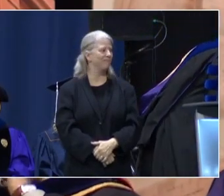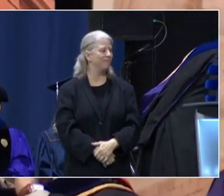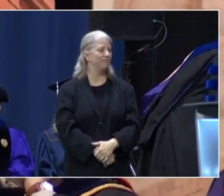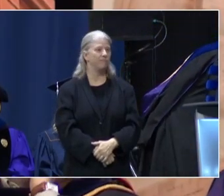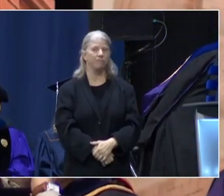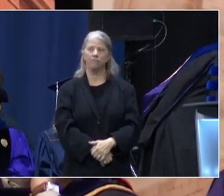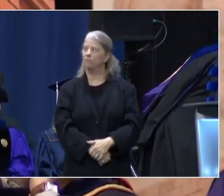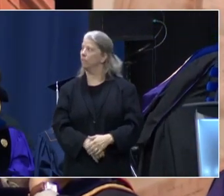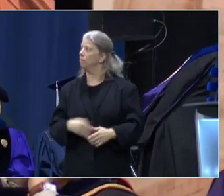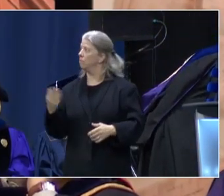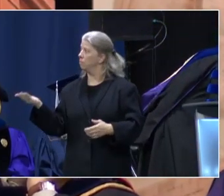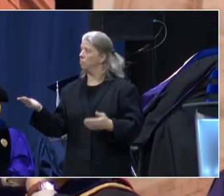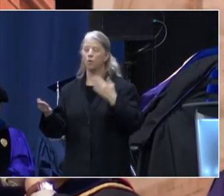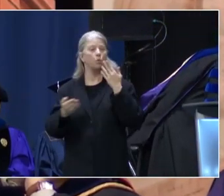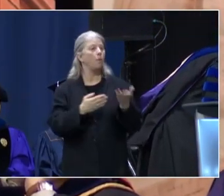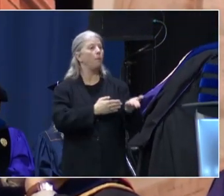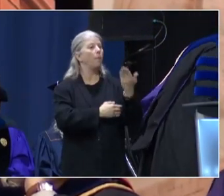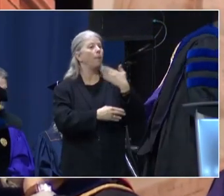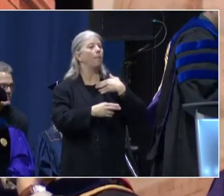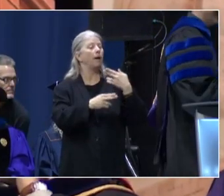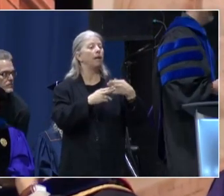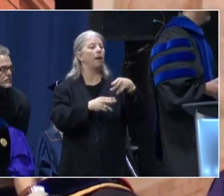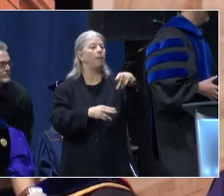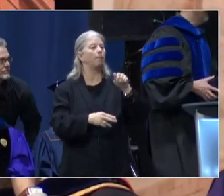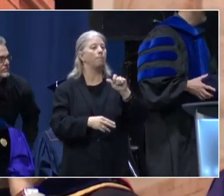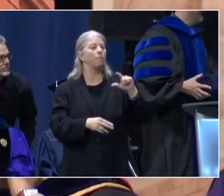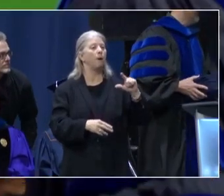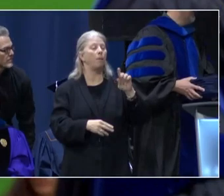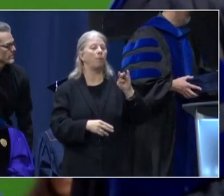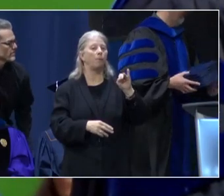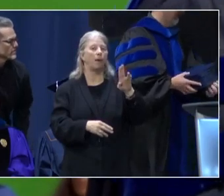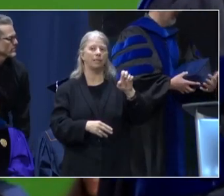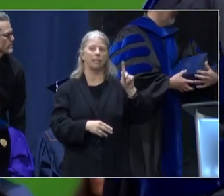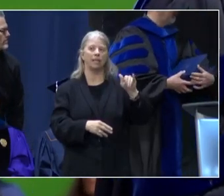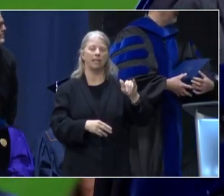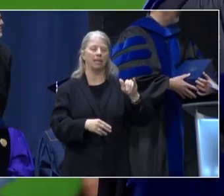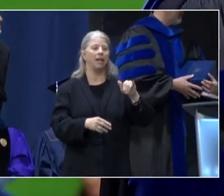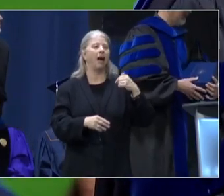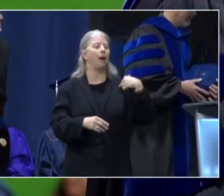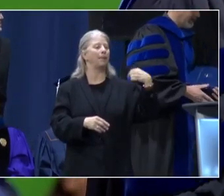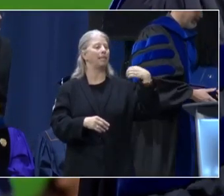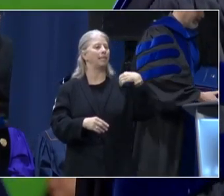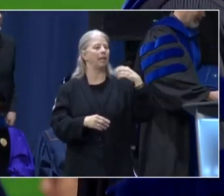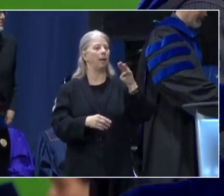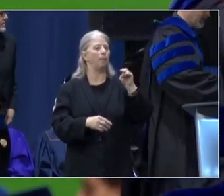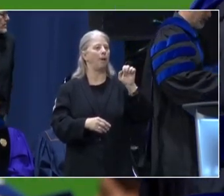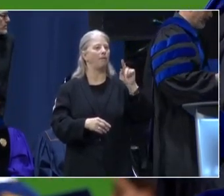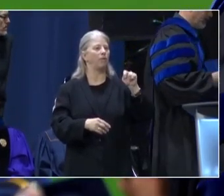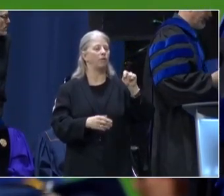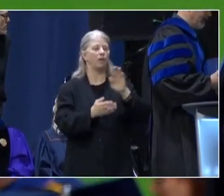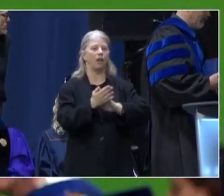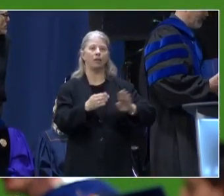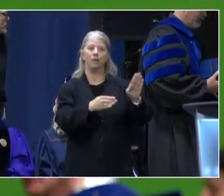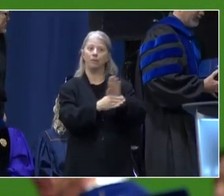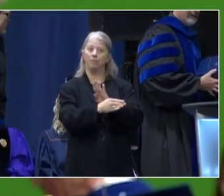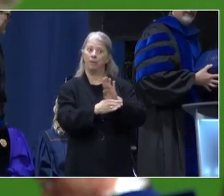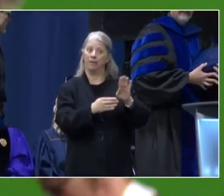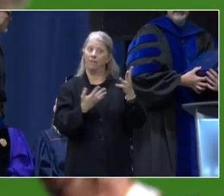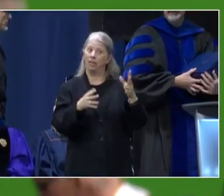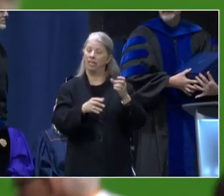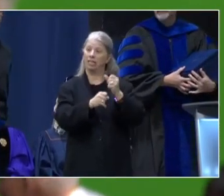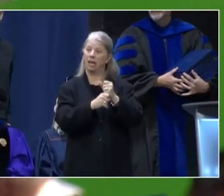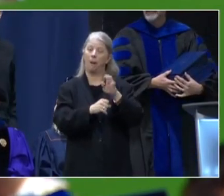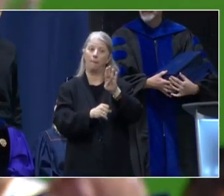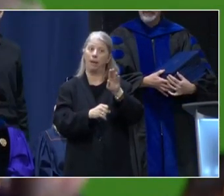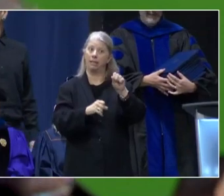Good morning. My name is Paul Bobrowski, Dean of the Monfort College of Business. Will the candidates receiving the Bachelor of